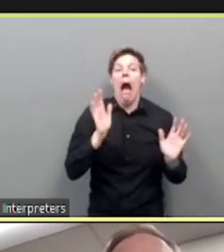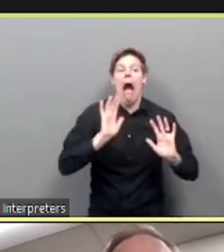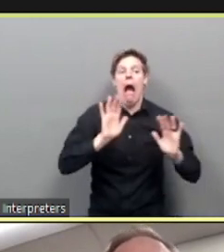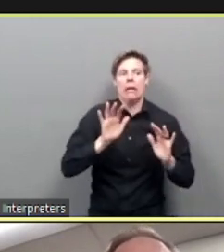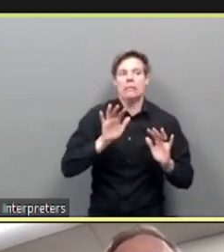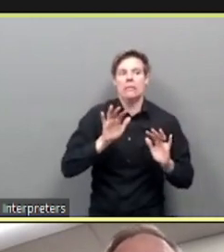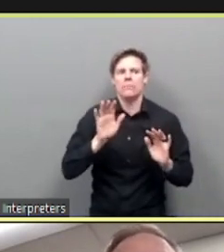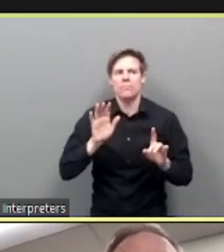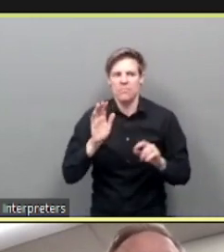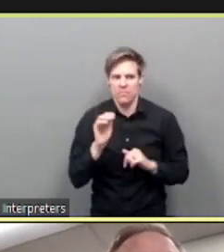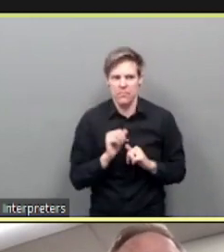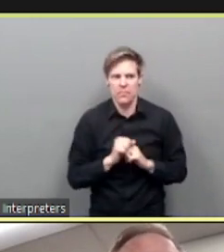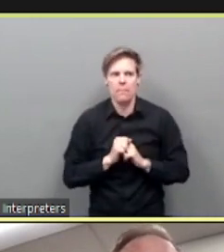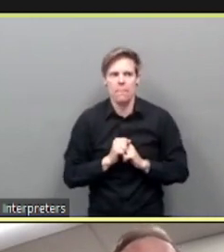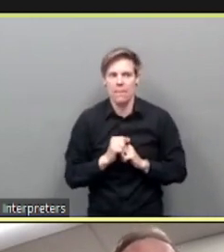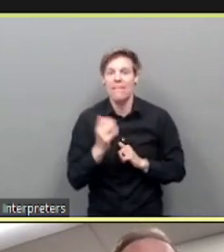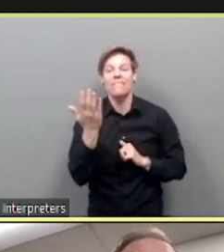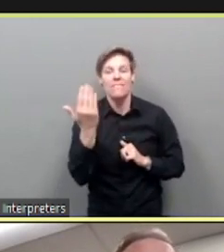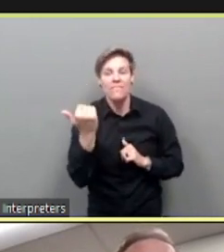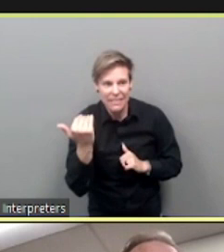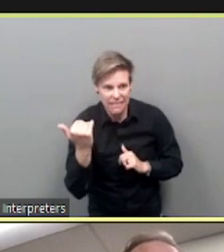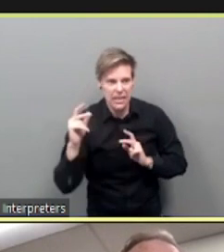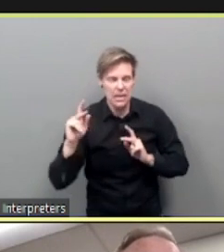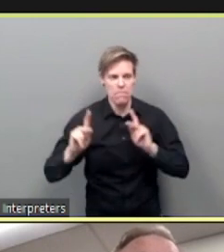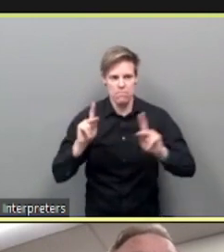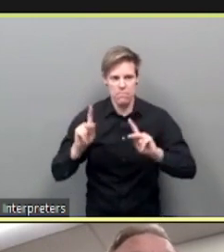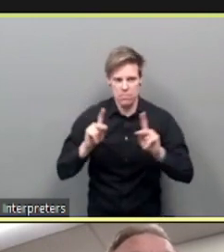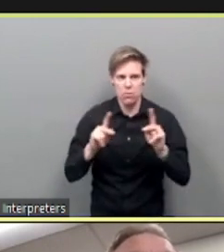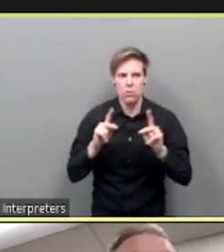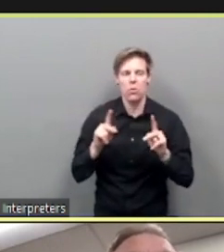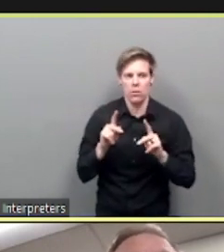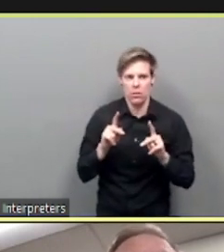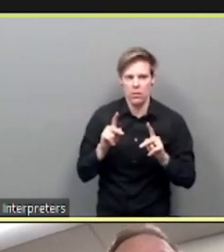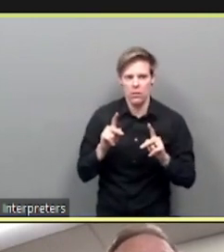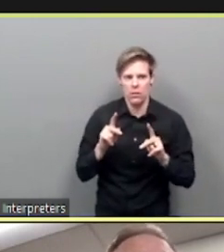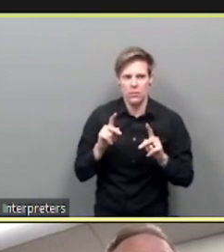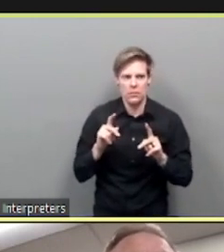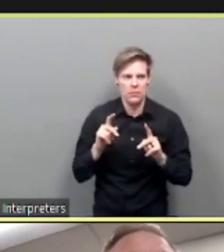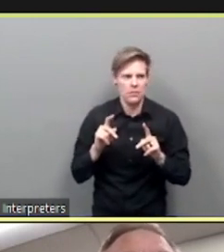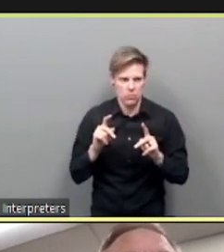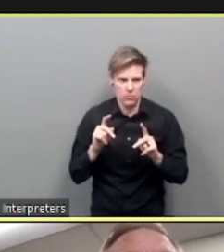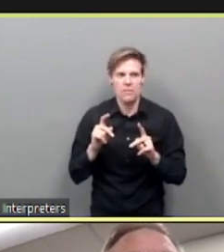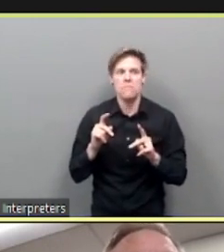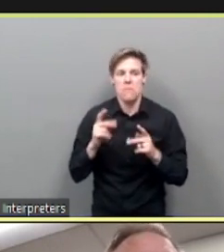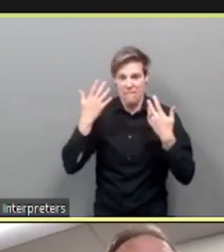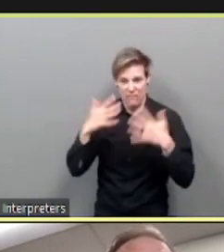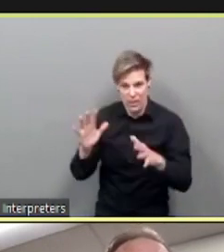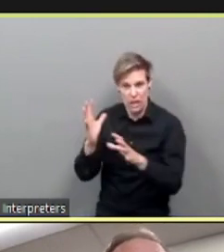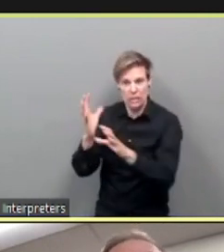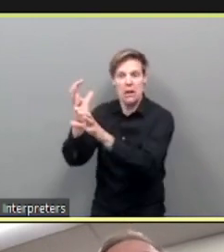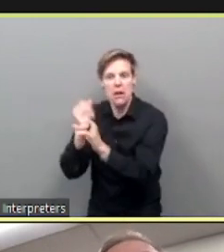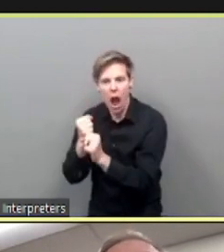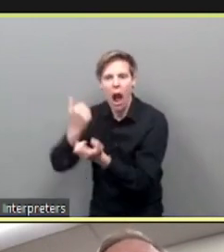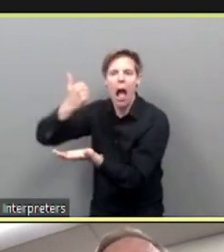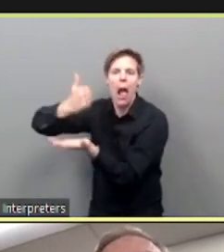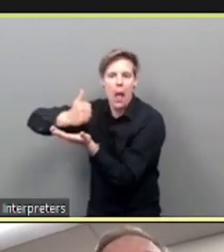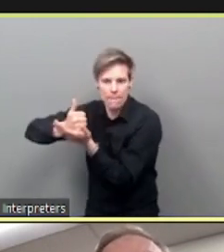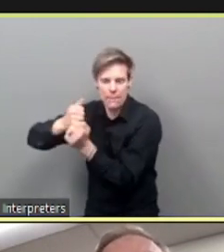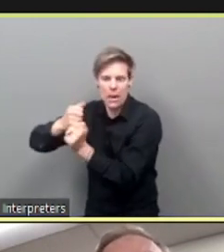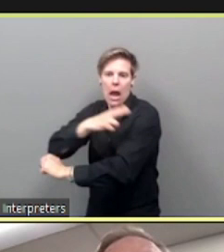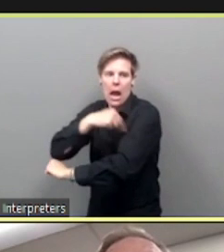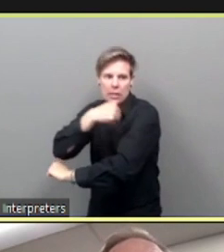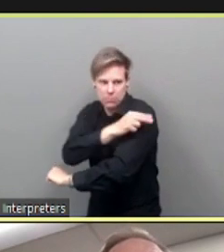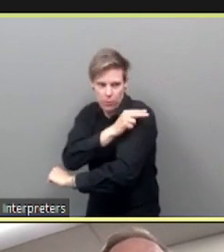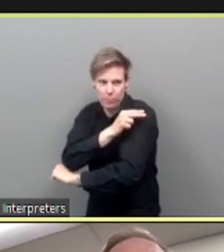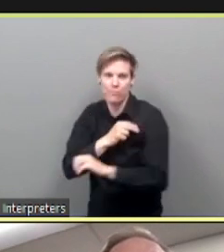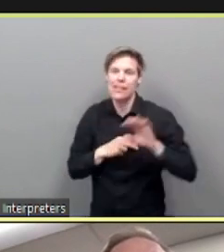we're just doing the August-September subgroup, 11 and 15 received treatment at a hospital urgent care. 9 were confirmed to have